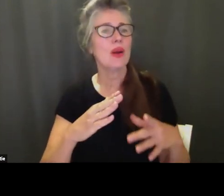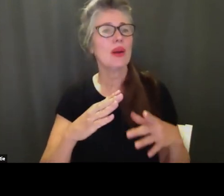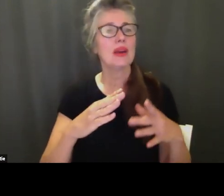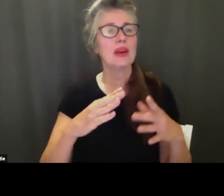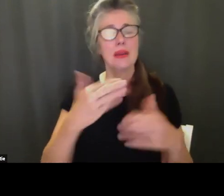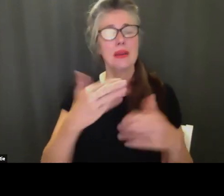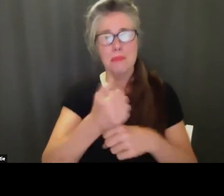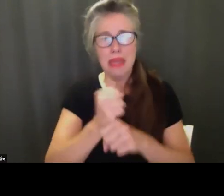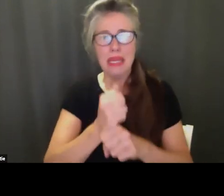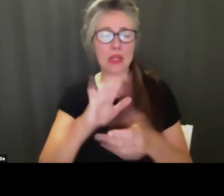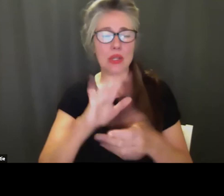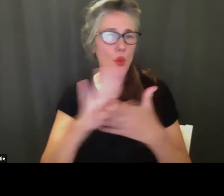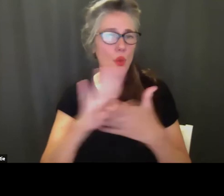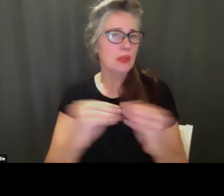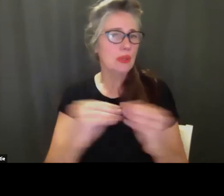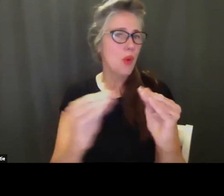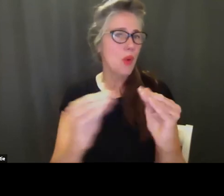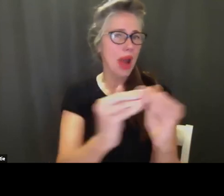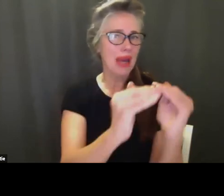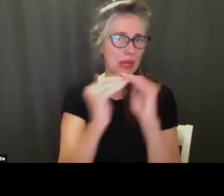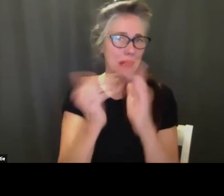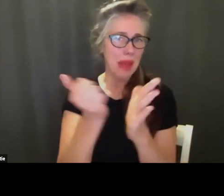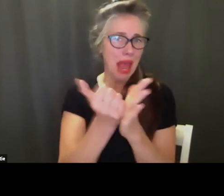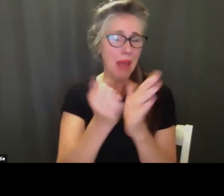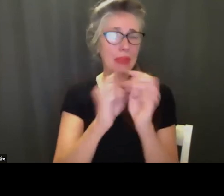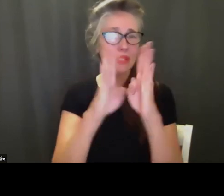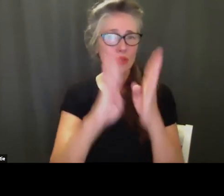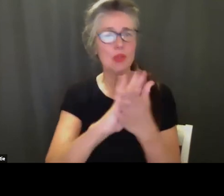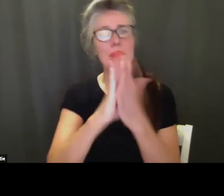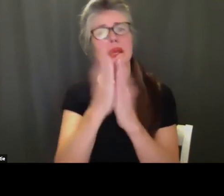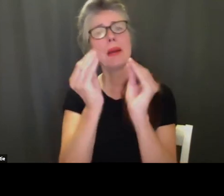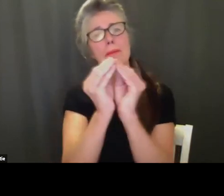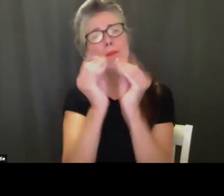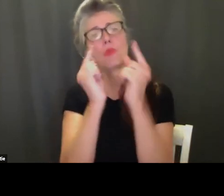equitable and helping students be more successful. Thank you.